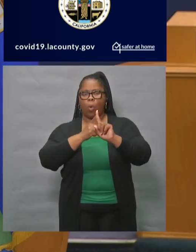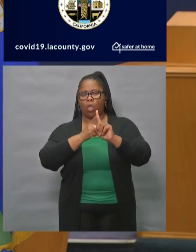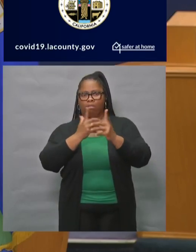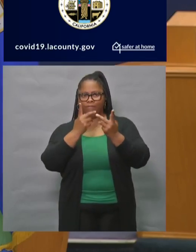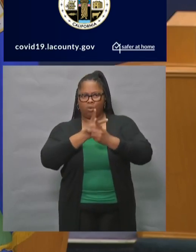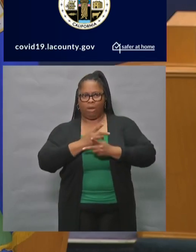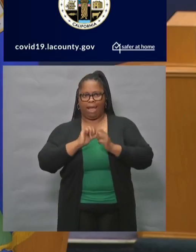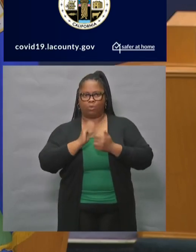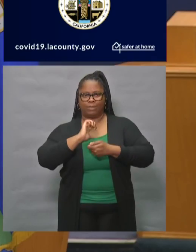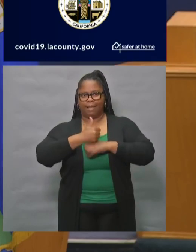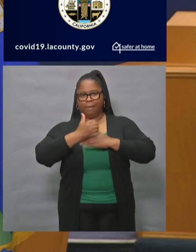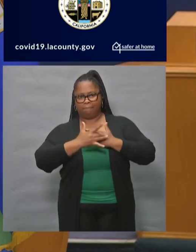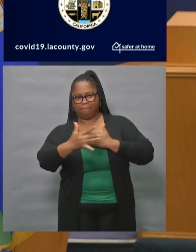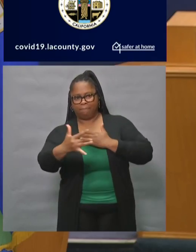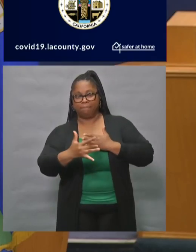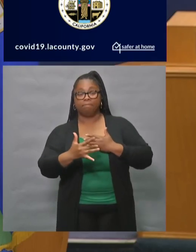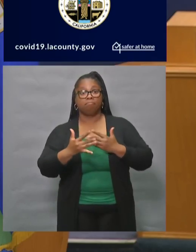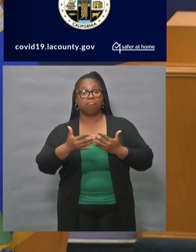days. Next question.